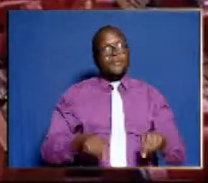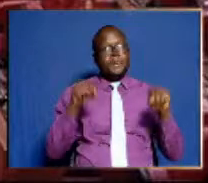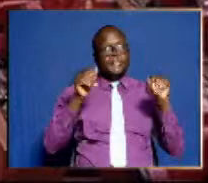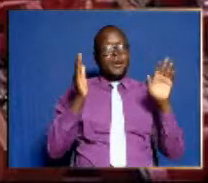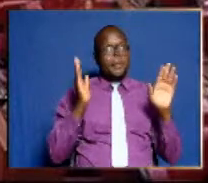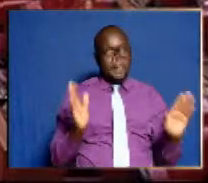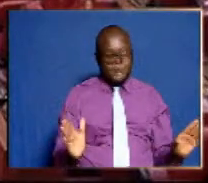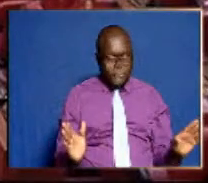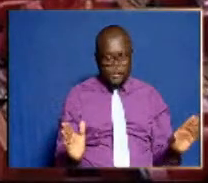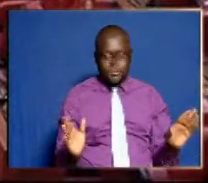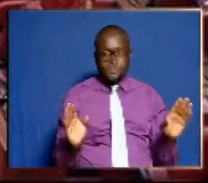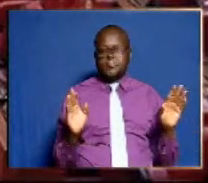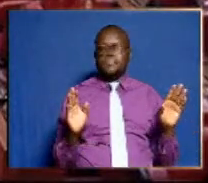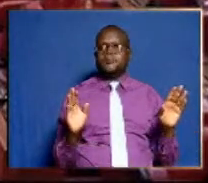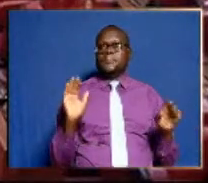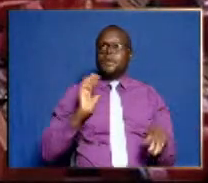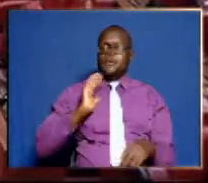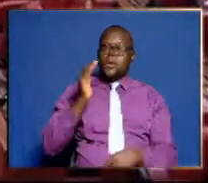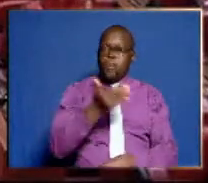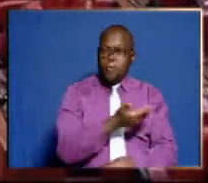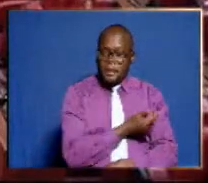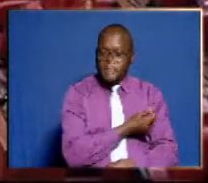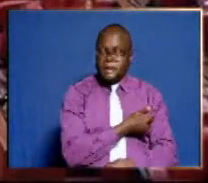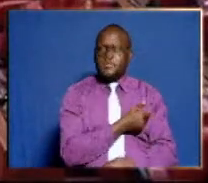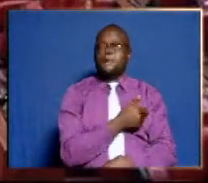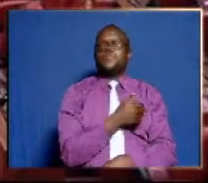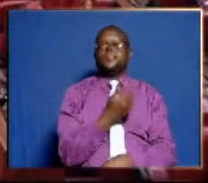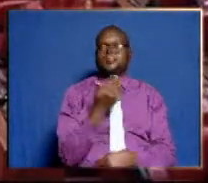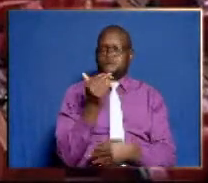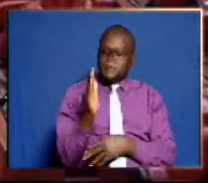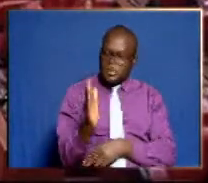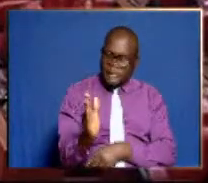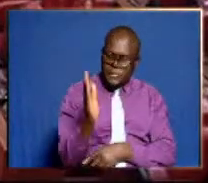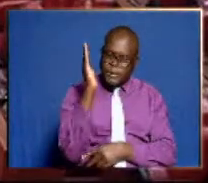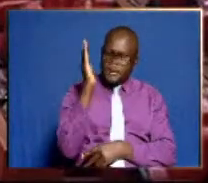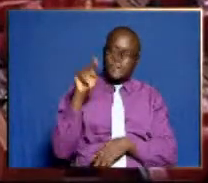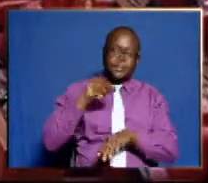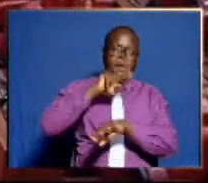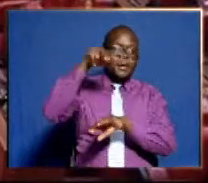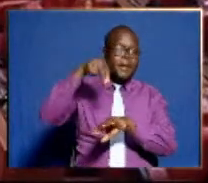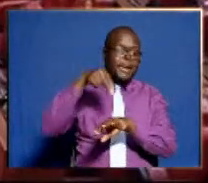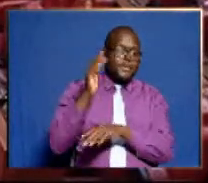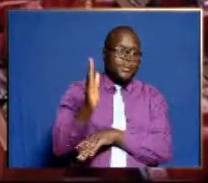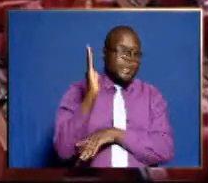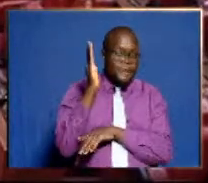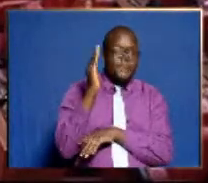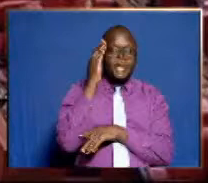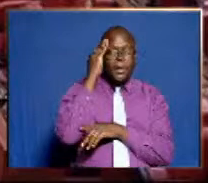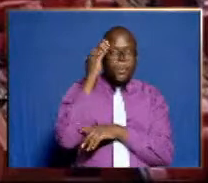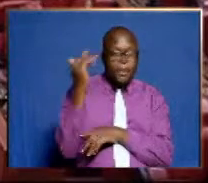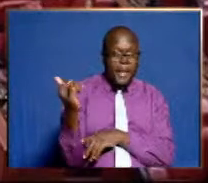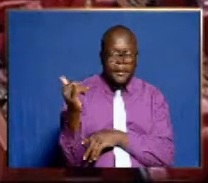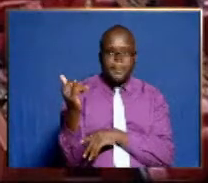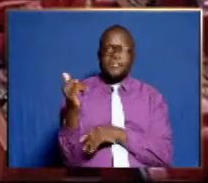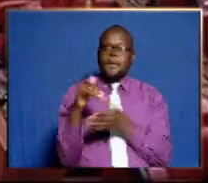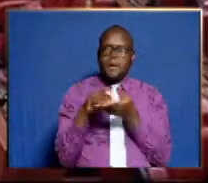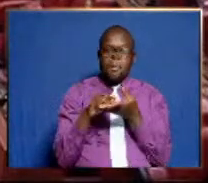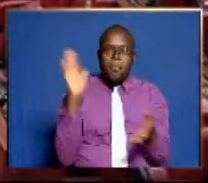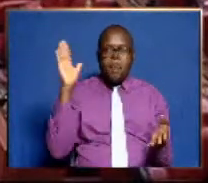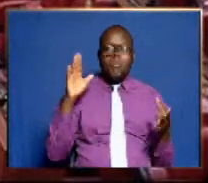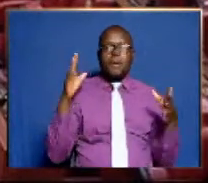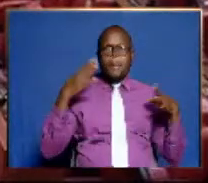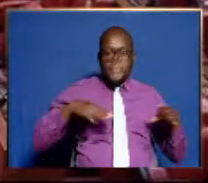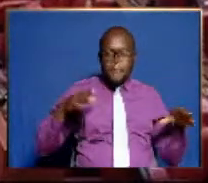Chairperson, Departmental Committee on Administration and National Security regarding resurgence of raids